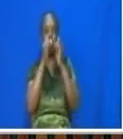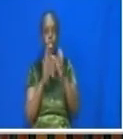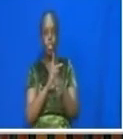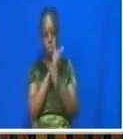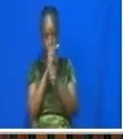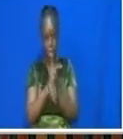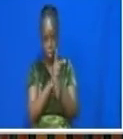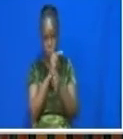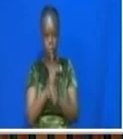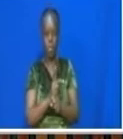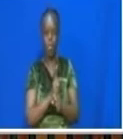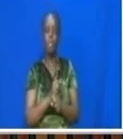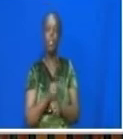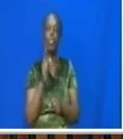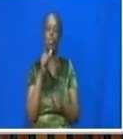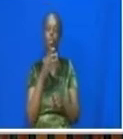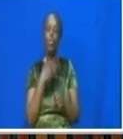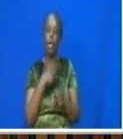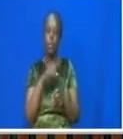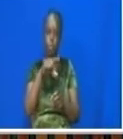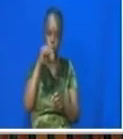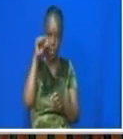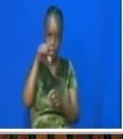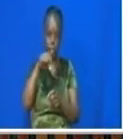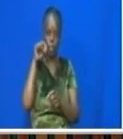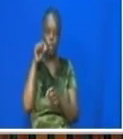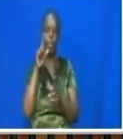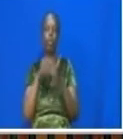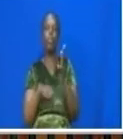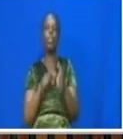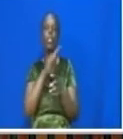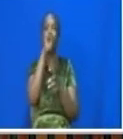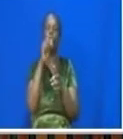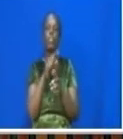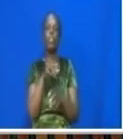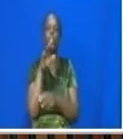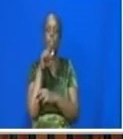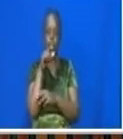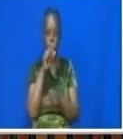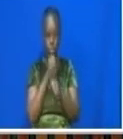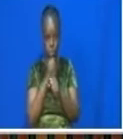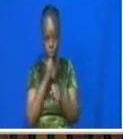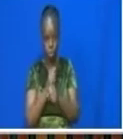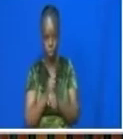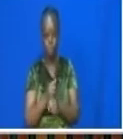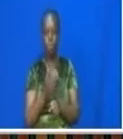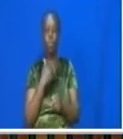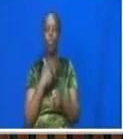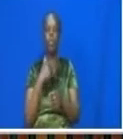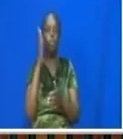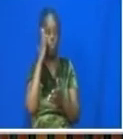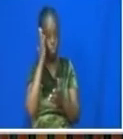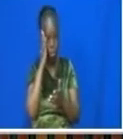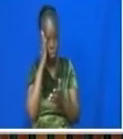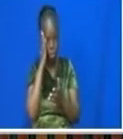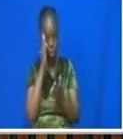read the instructions carefully. You have to identify what the question is